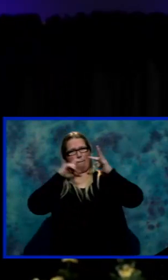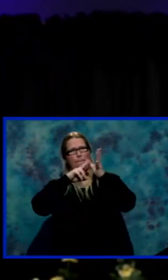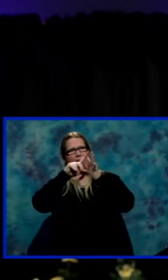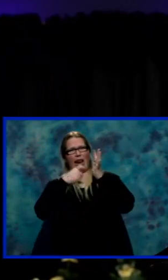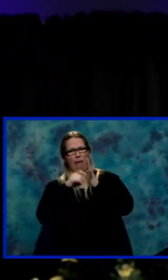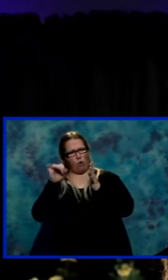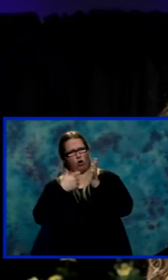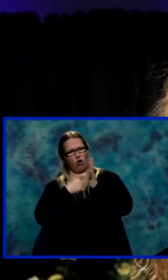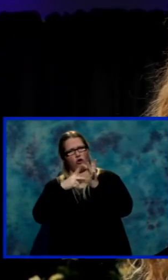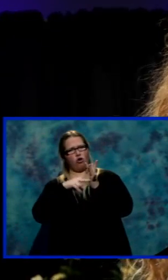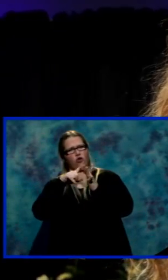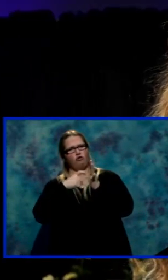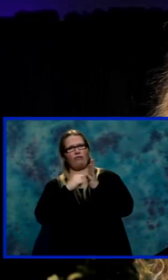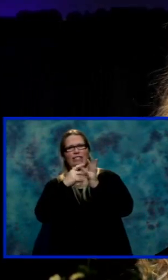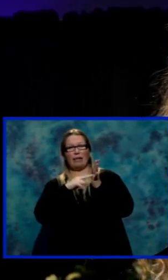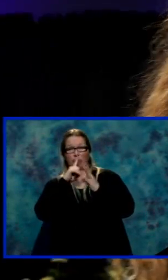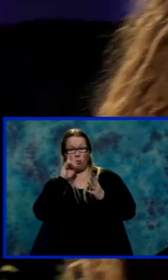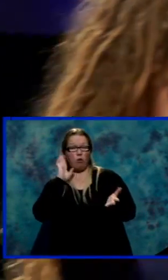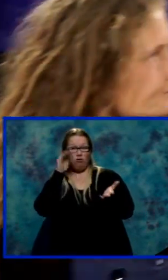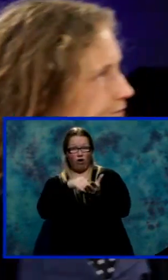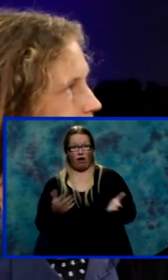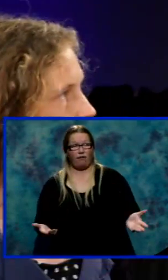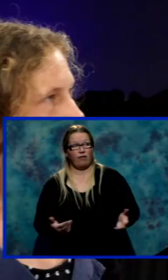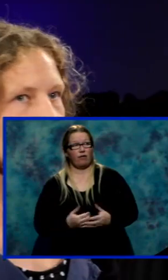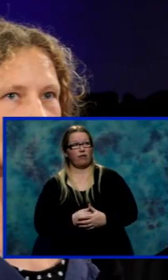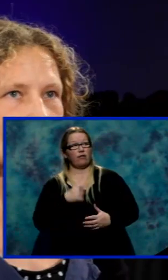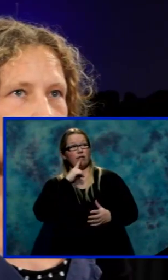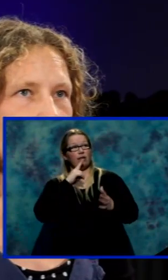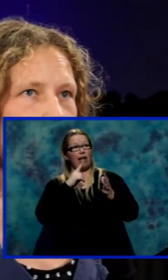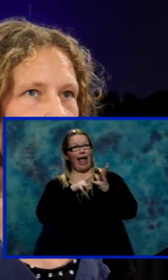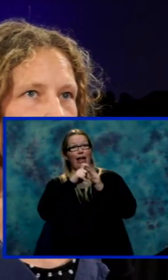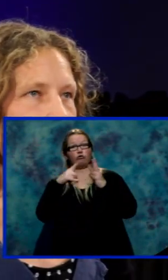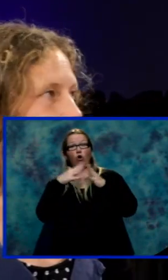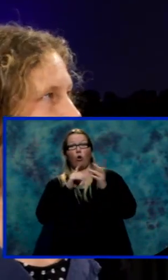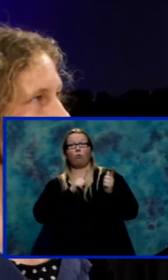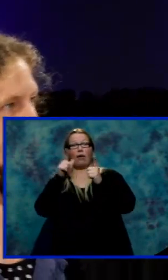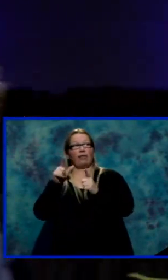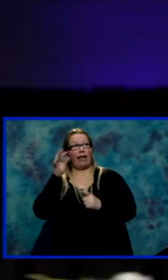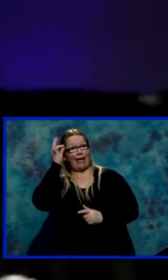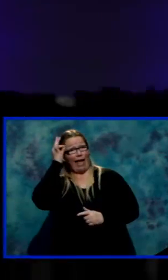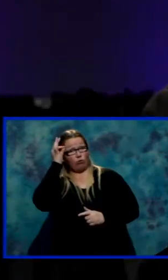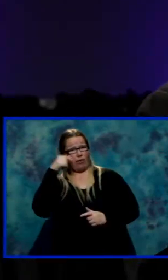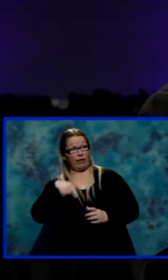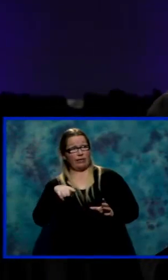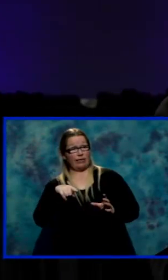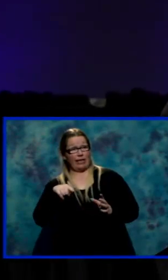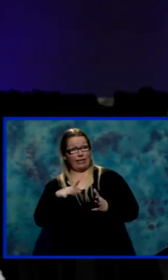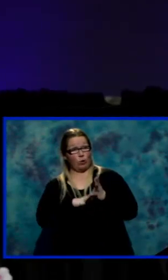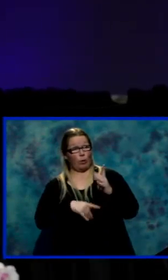Riverston too, people might just rock up. Yeah. Actually, funny you say that because Andrew went to the council this week. Mr.